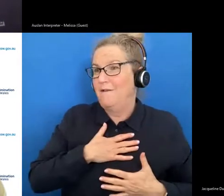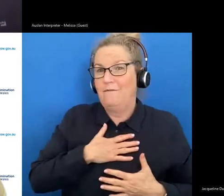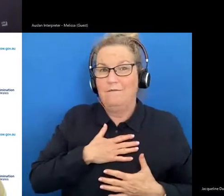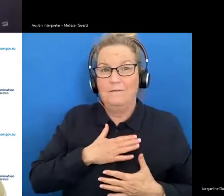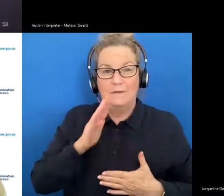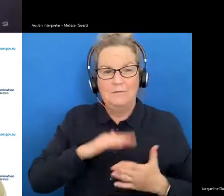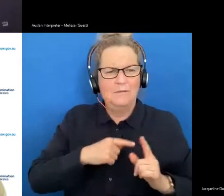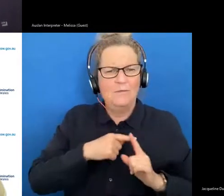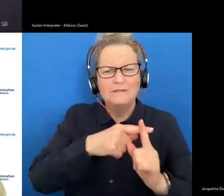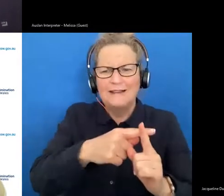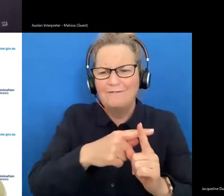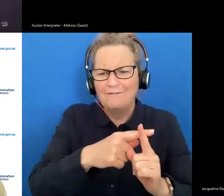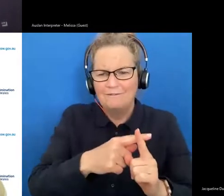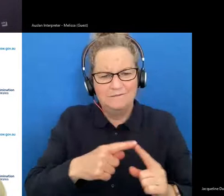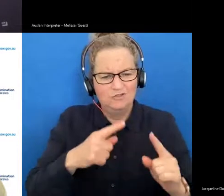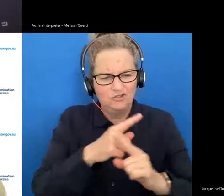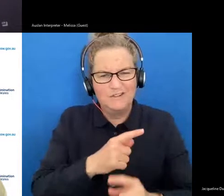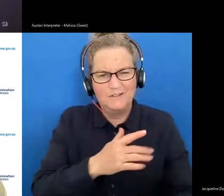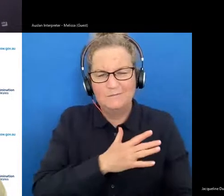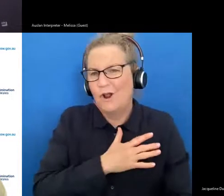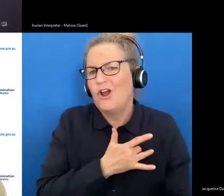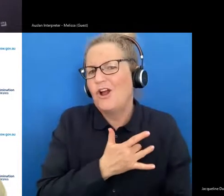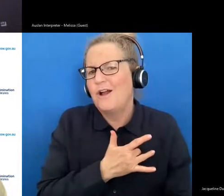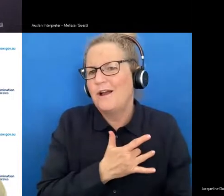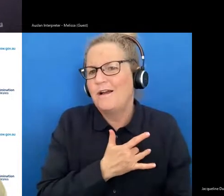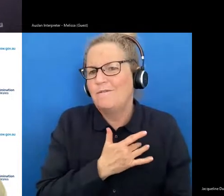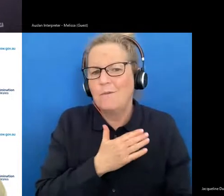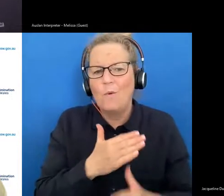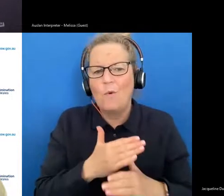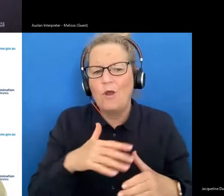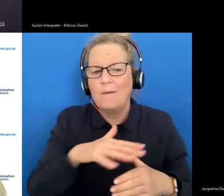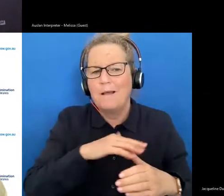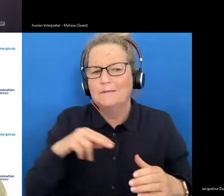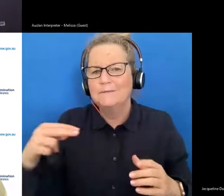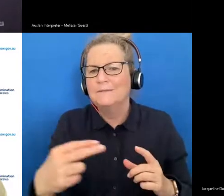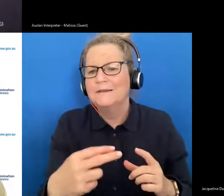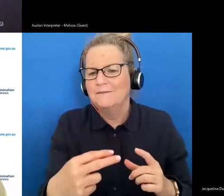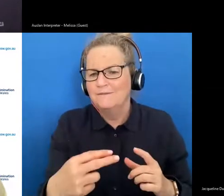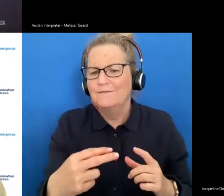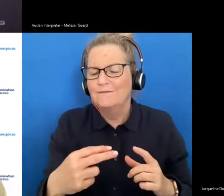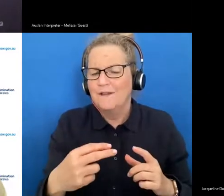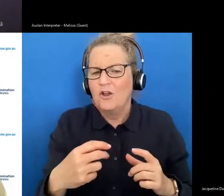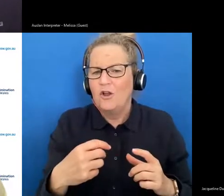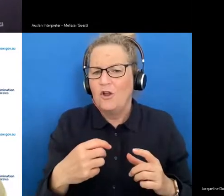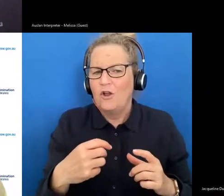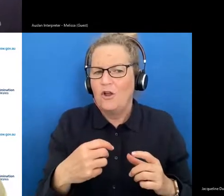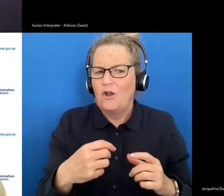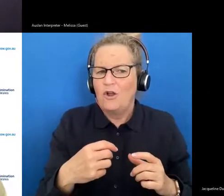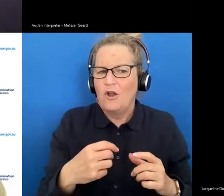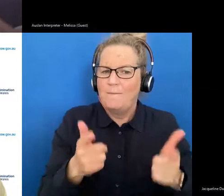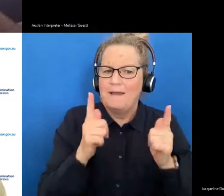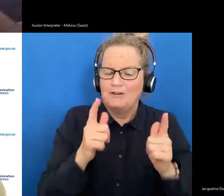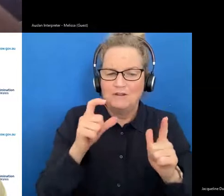not life-changing experience from a workplace perspective and obviously from being a manager within